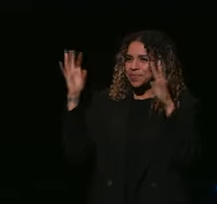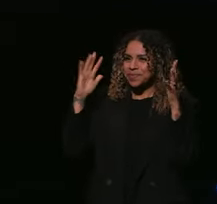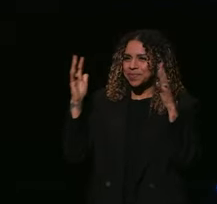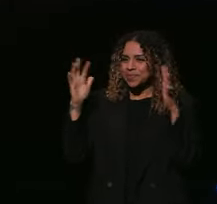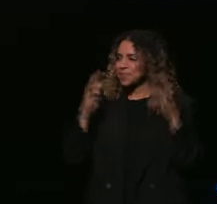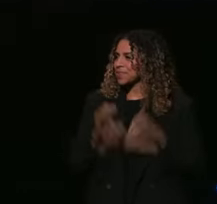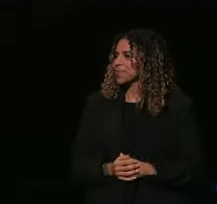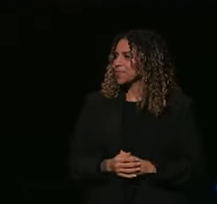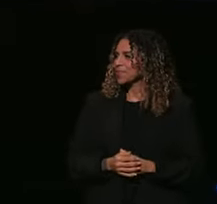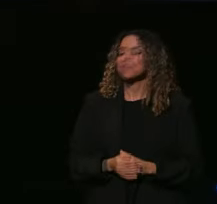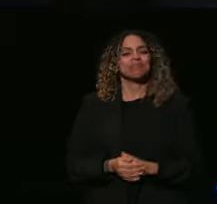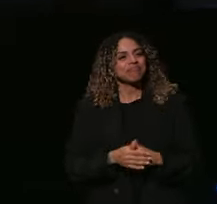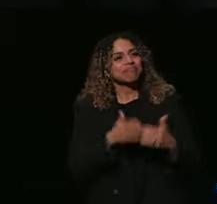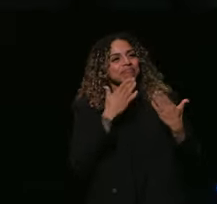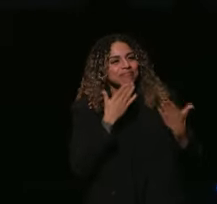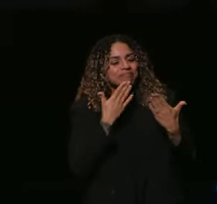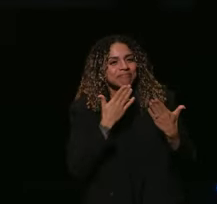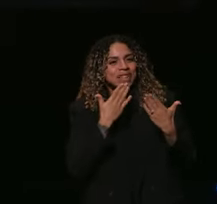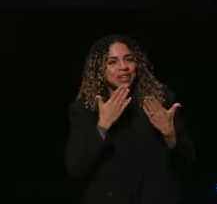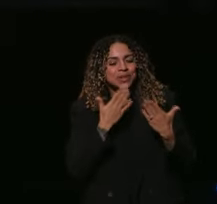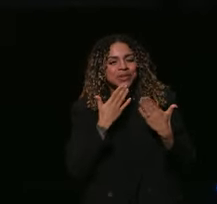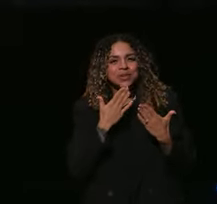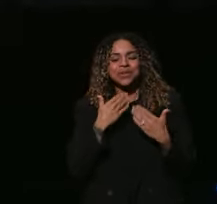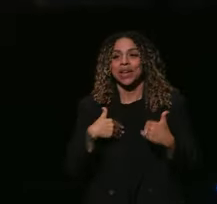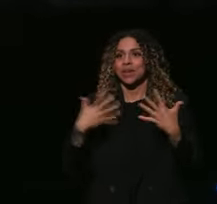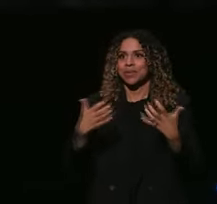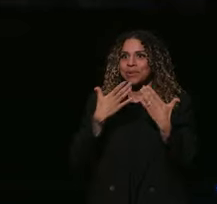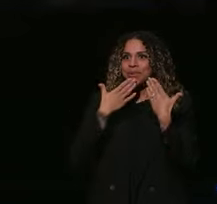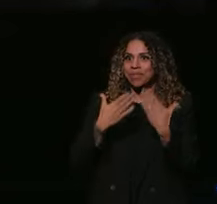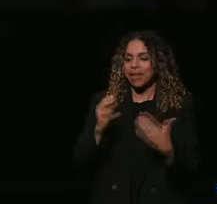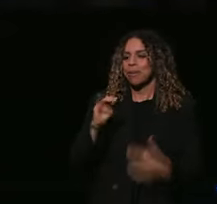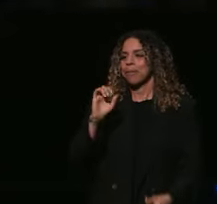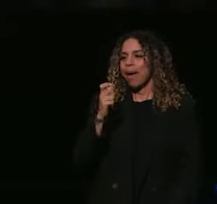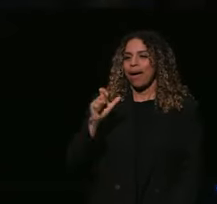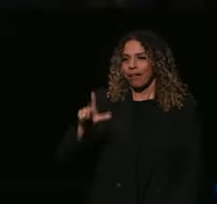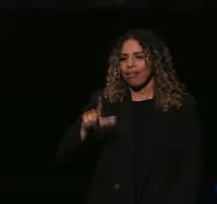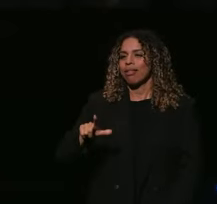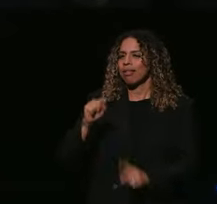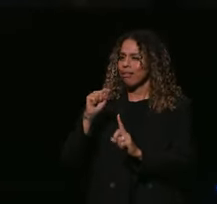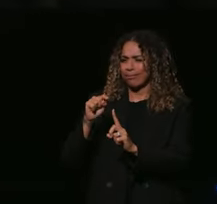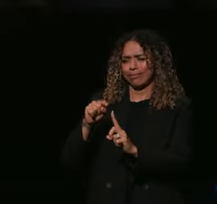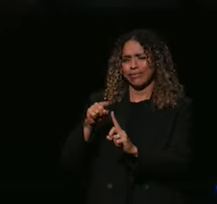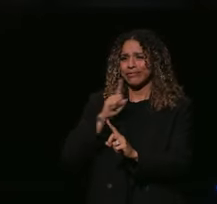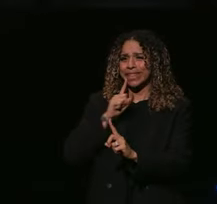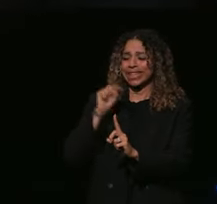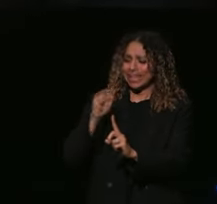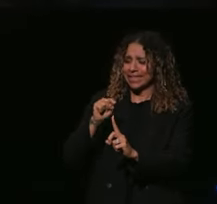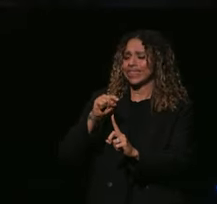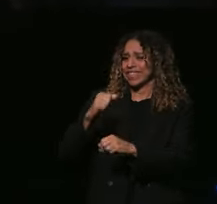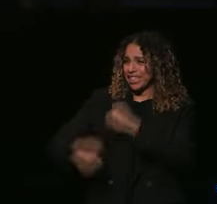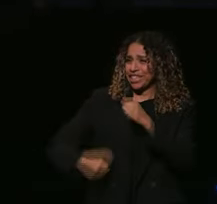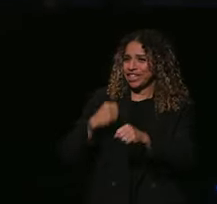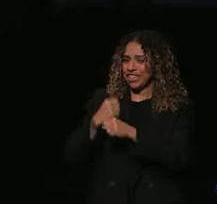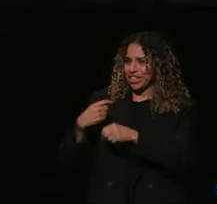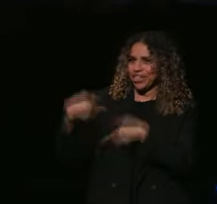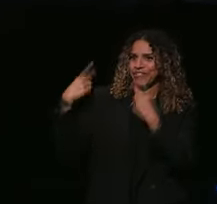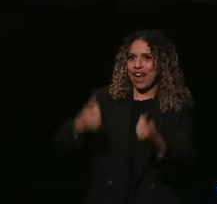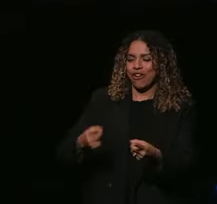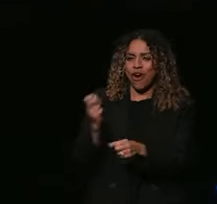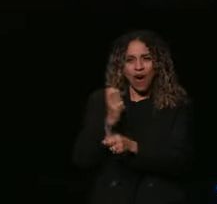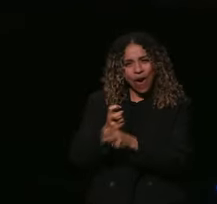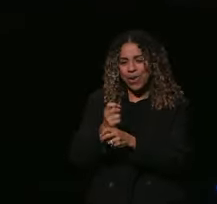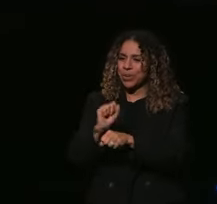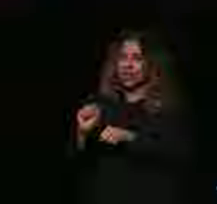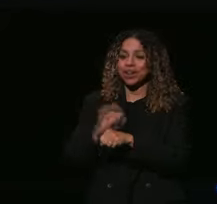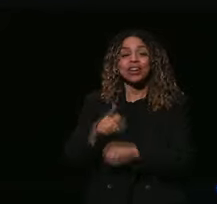On behalf of all the governors, we want to thank Michael Bennett for his year-round hard work. Good evening, my name